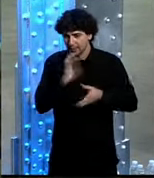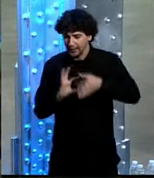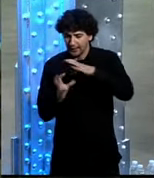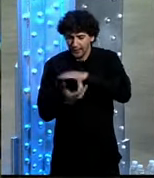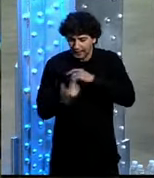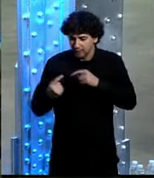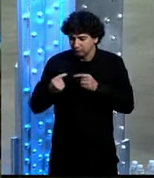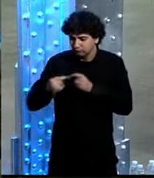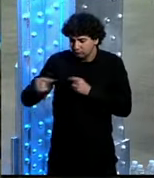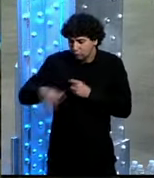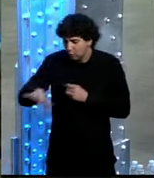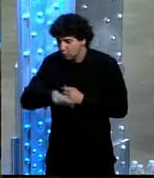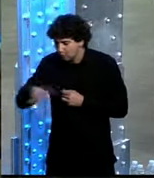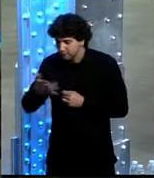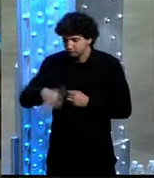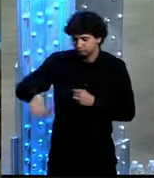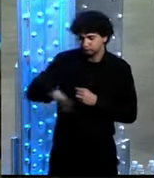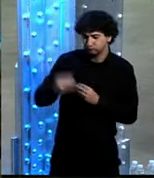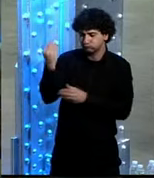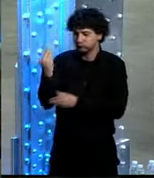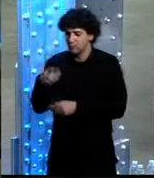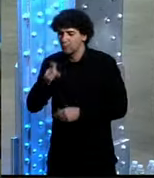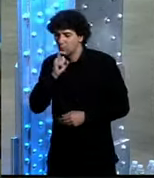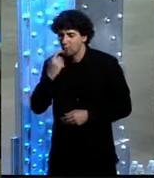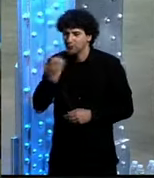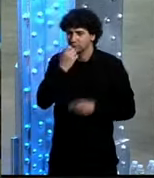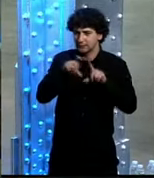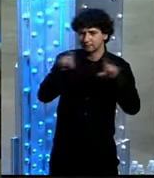And this is quite complex because we needed to use